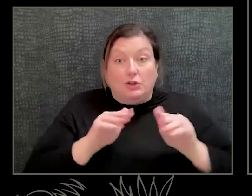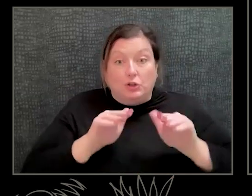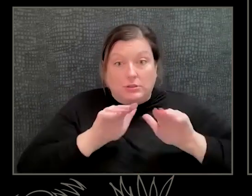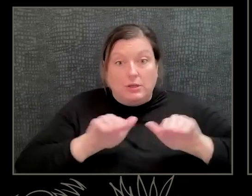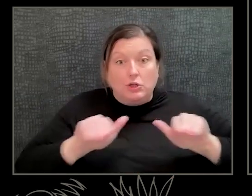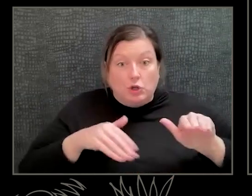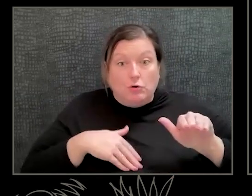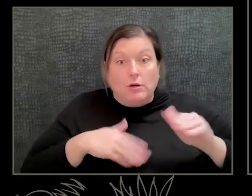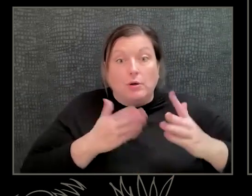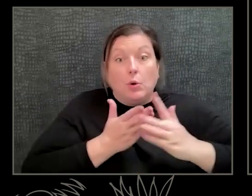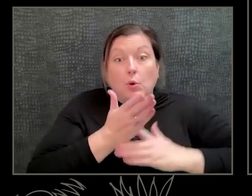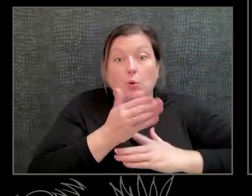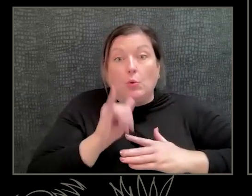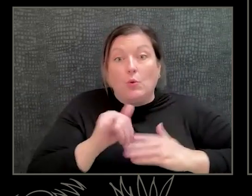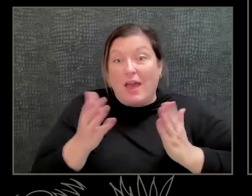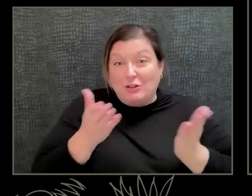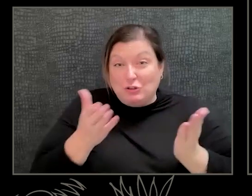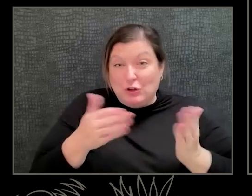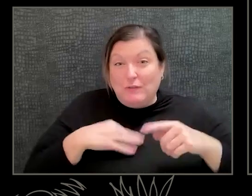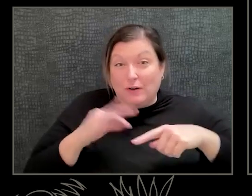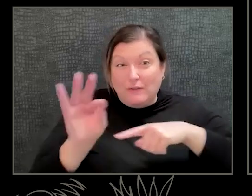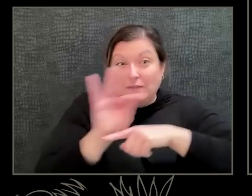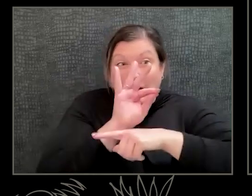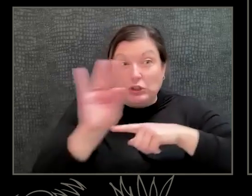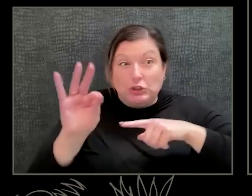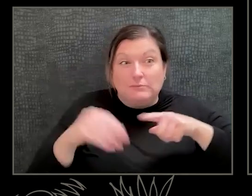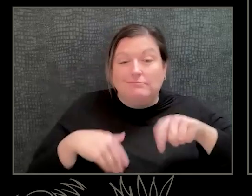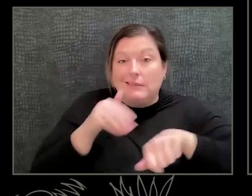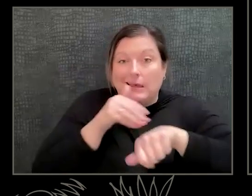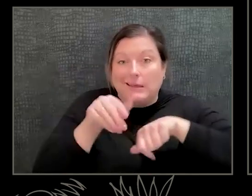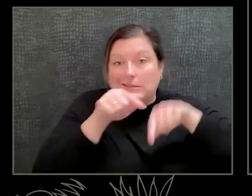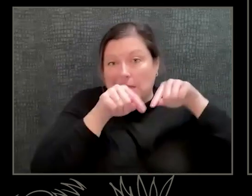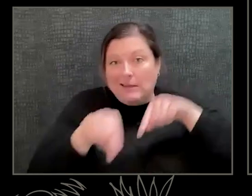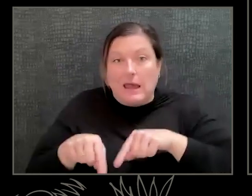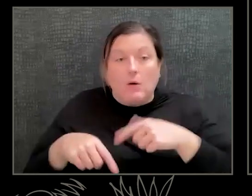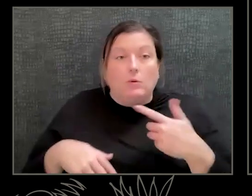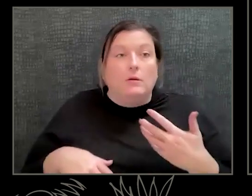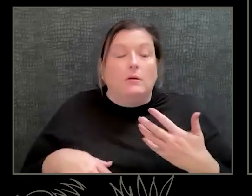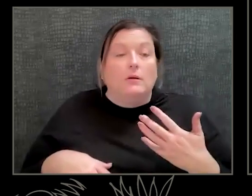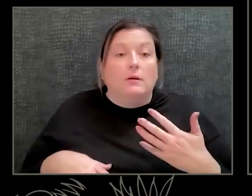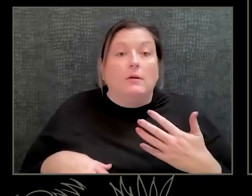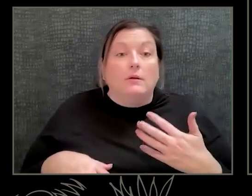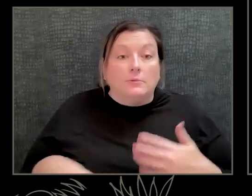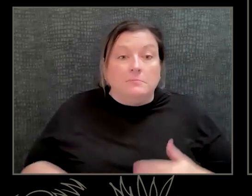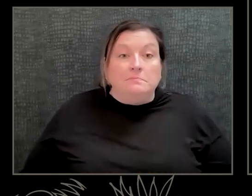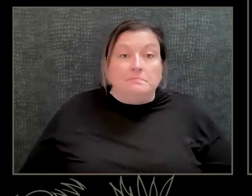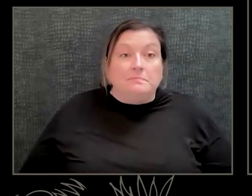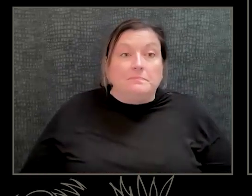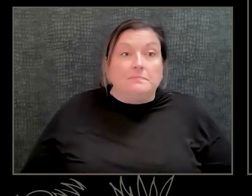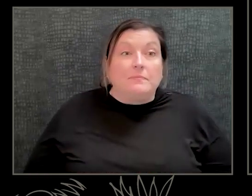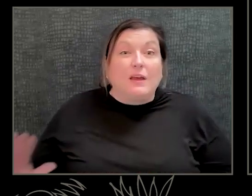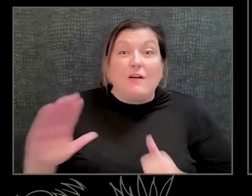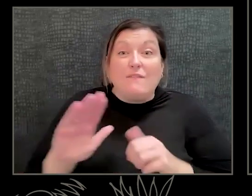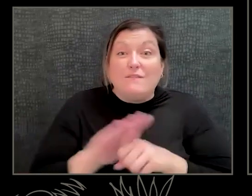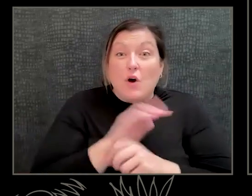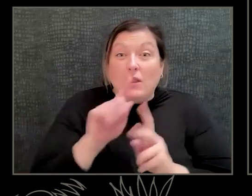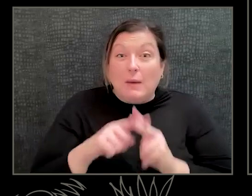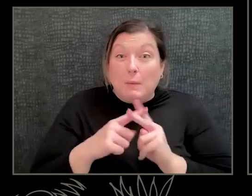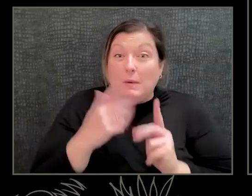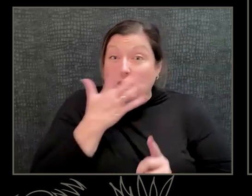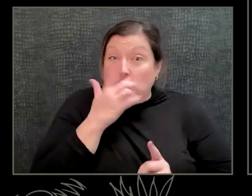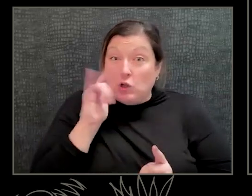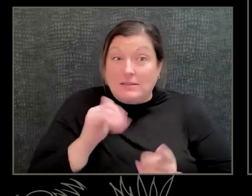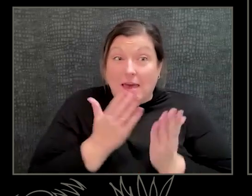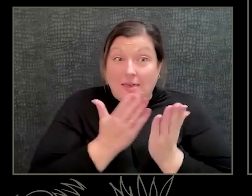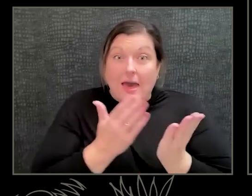that server function that gets sent down. The full implementation looks something more like this, with